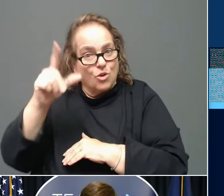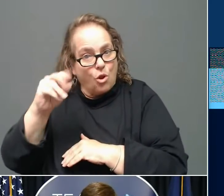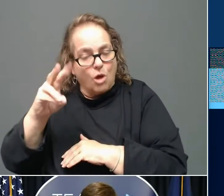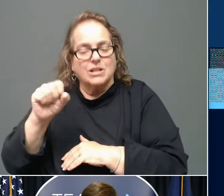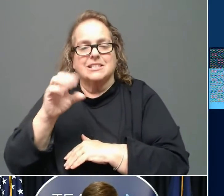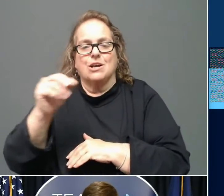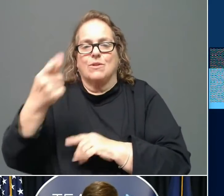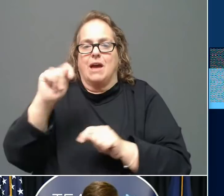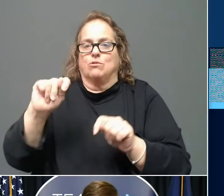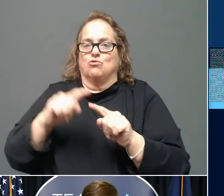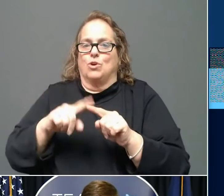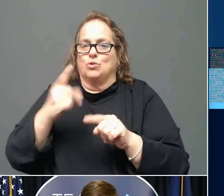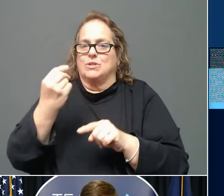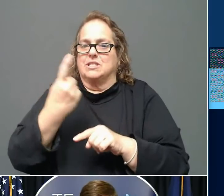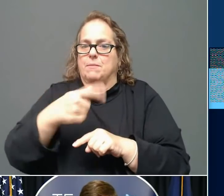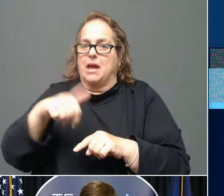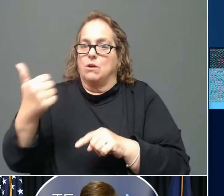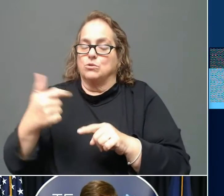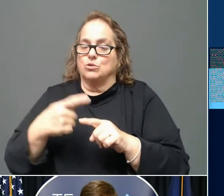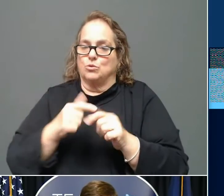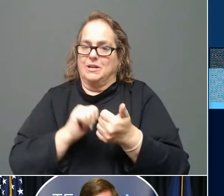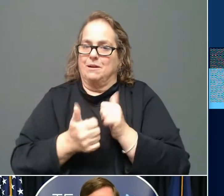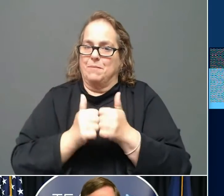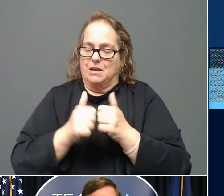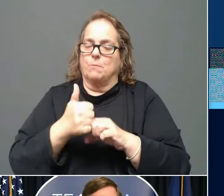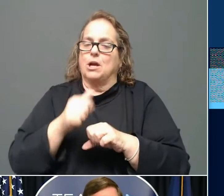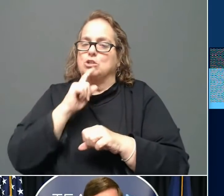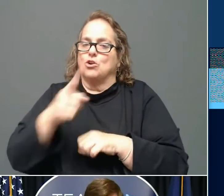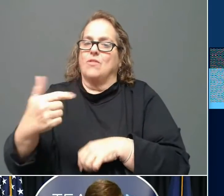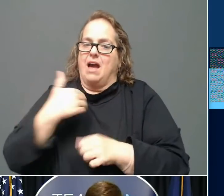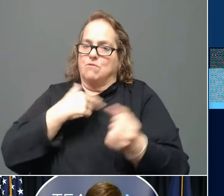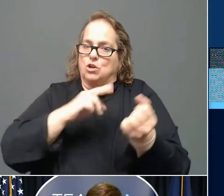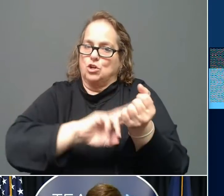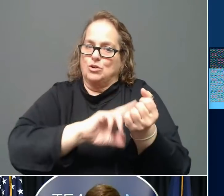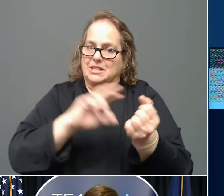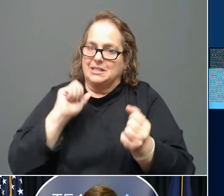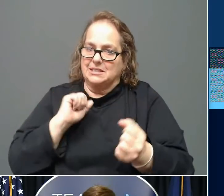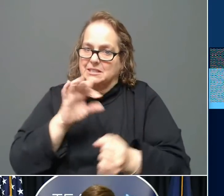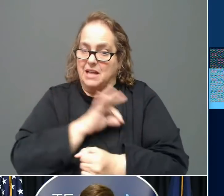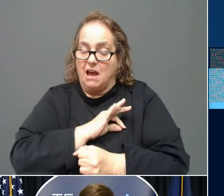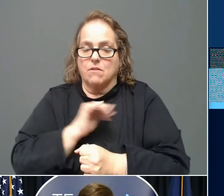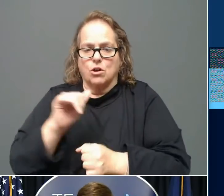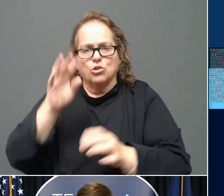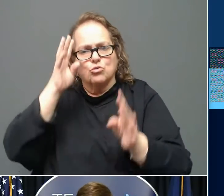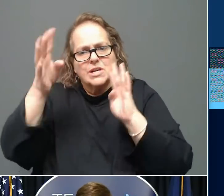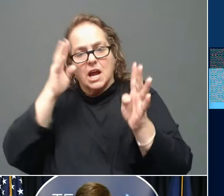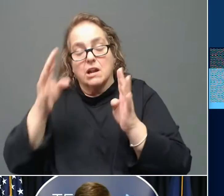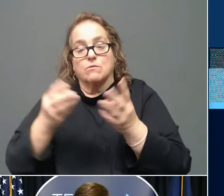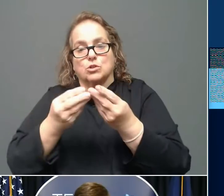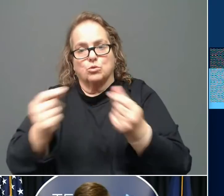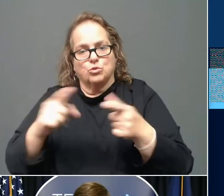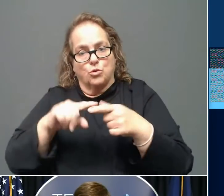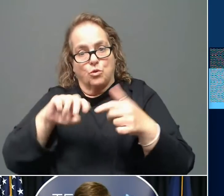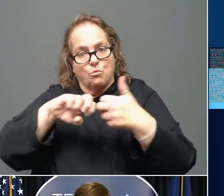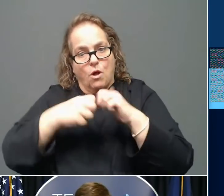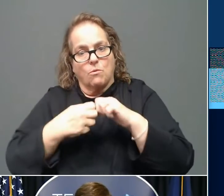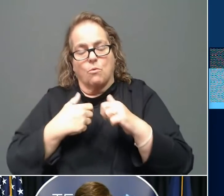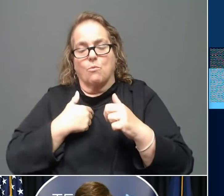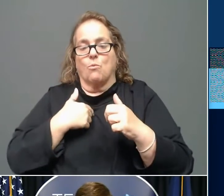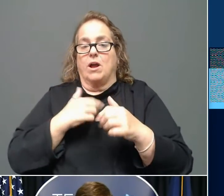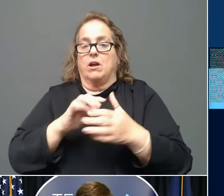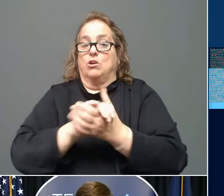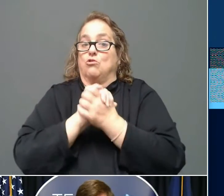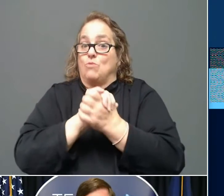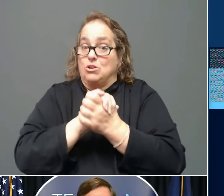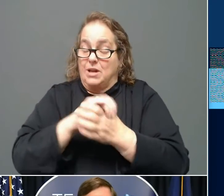we need. The tuition reimbursement is a creative solution to this problem. I congratulate KDVA and especially their nursing